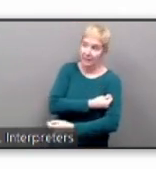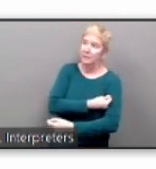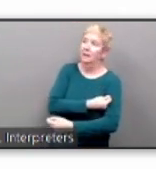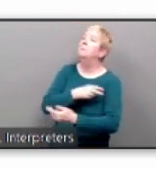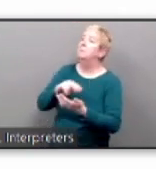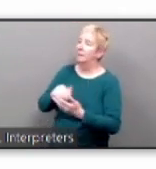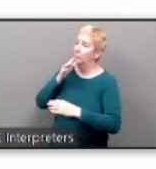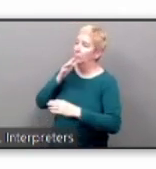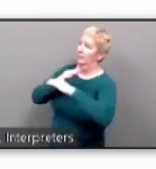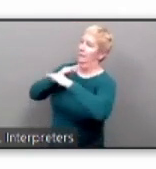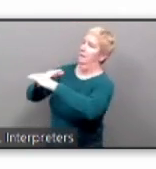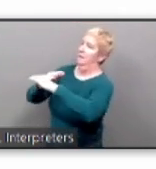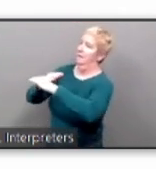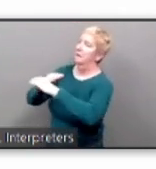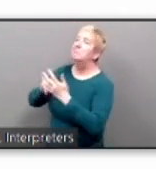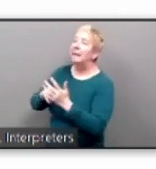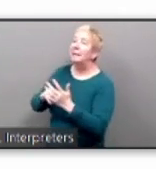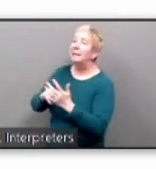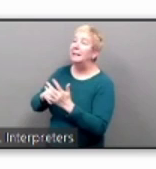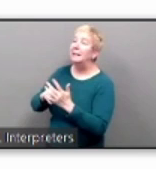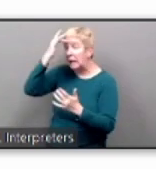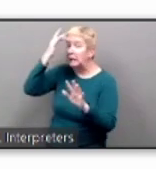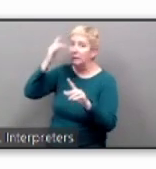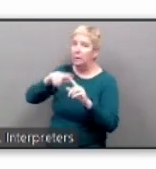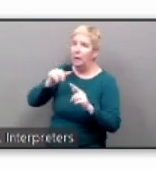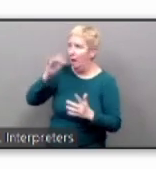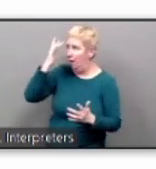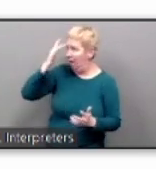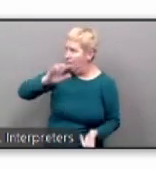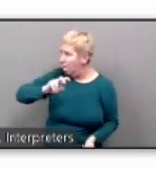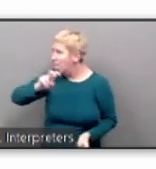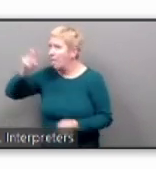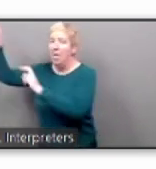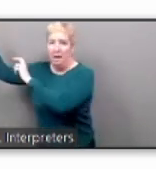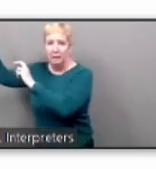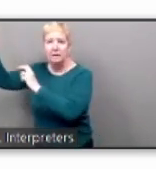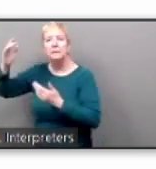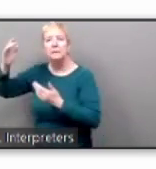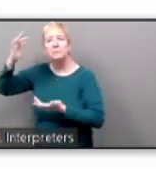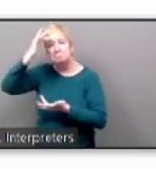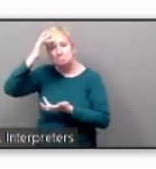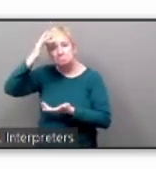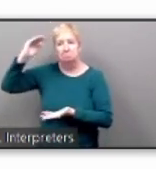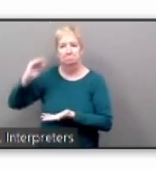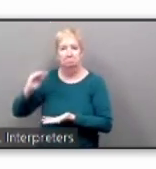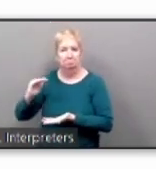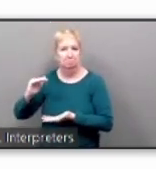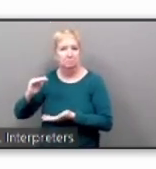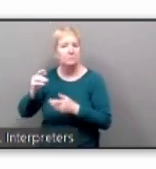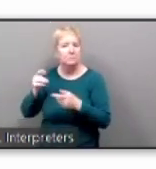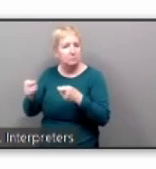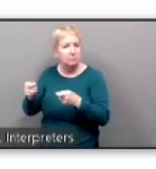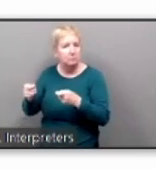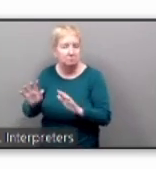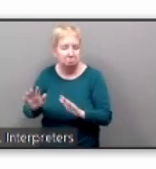reduced the severity of illness that a person experiences. So next slide.